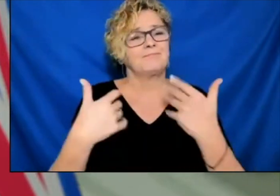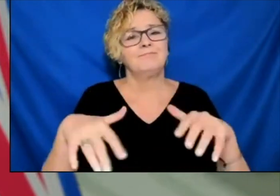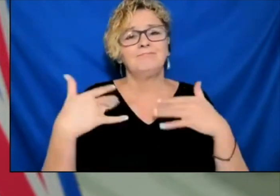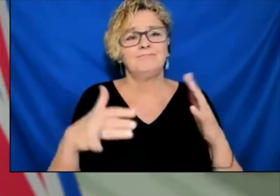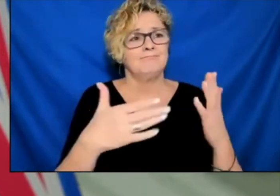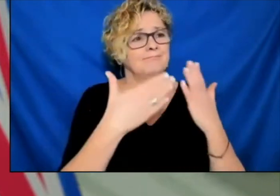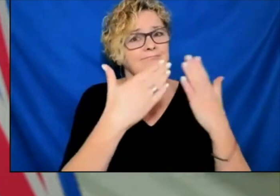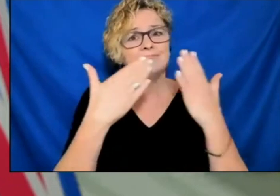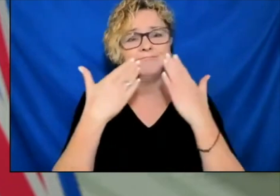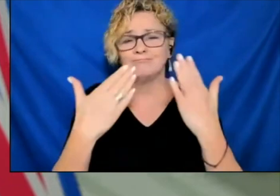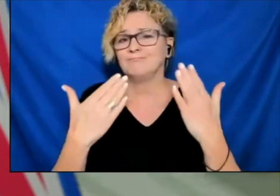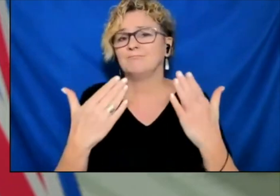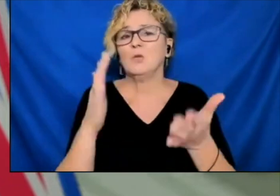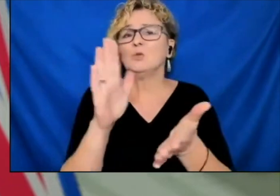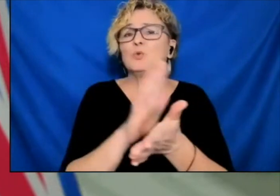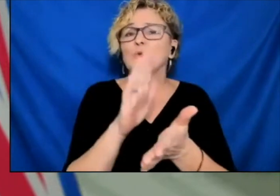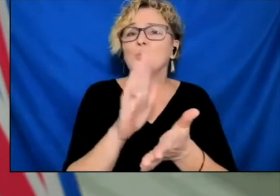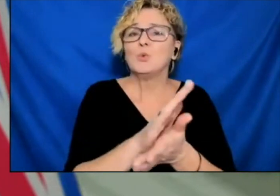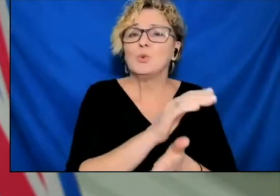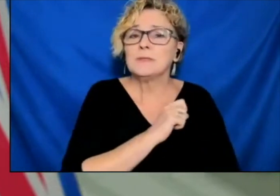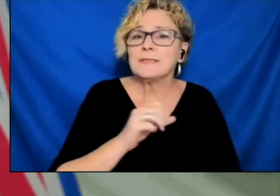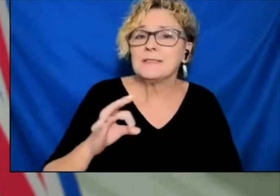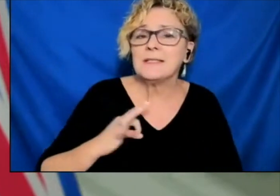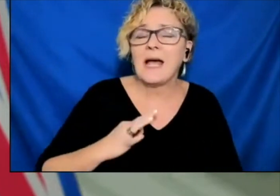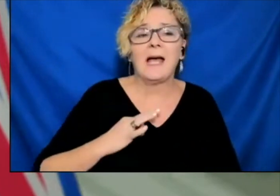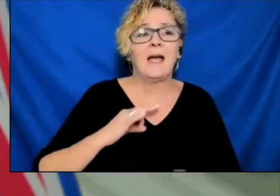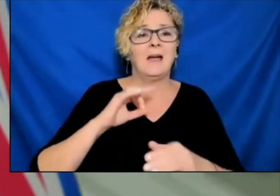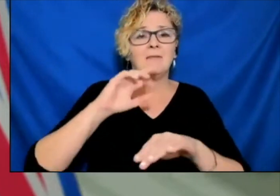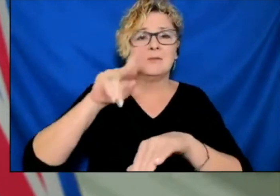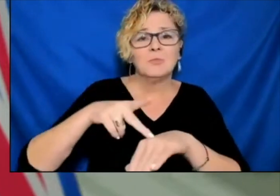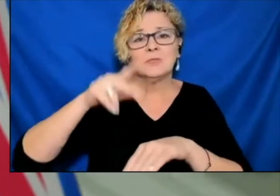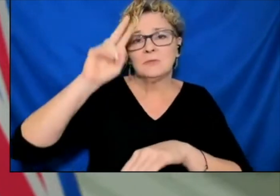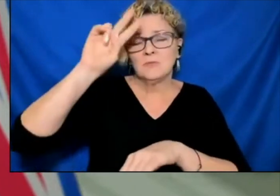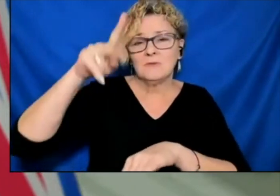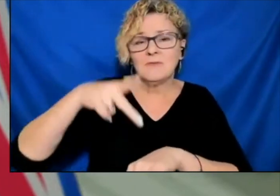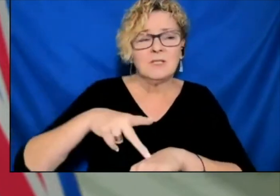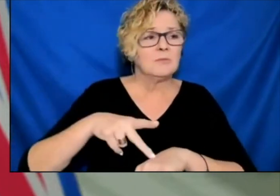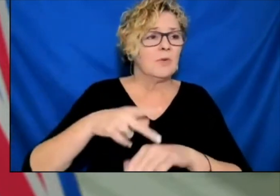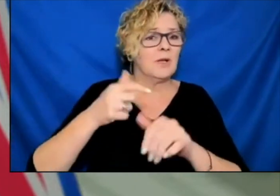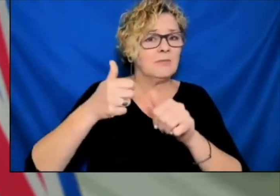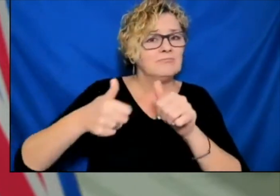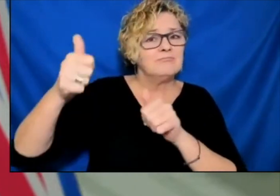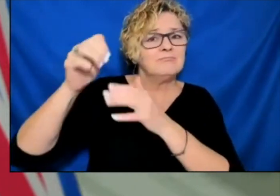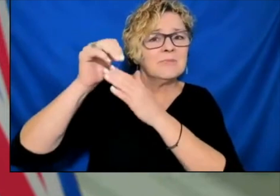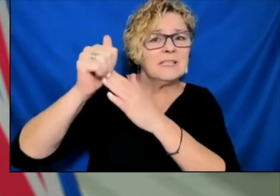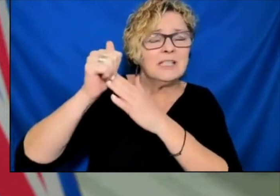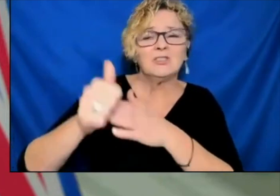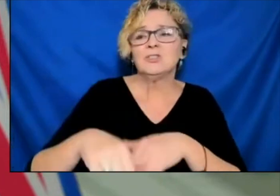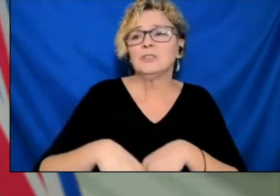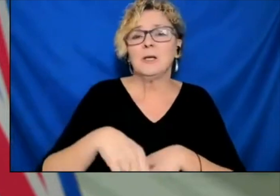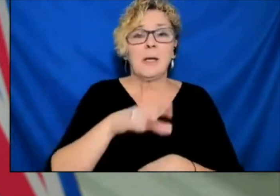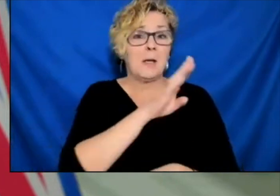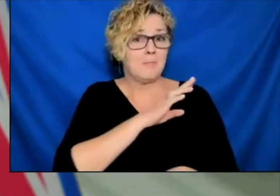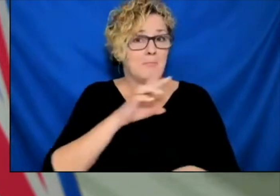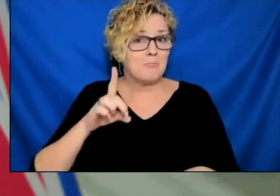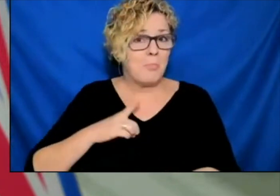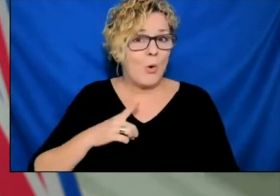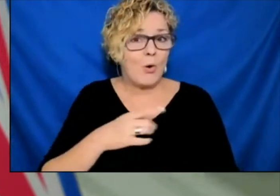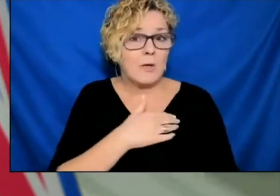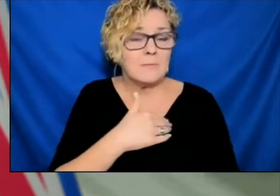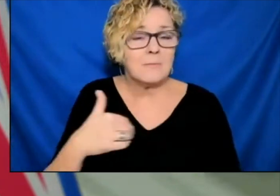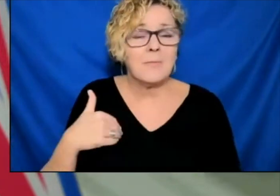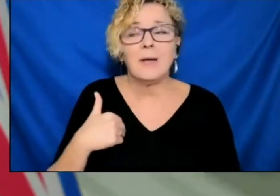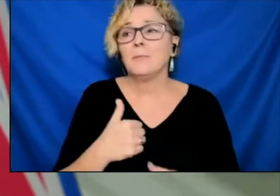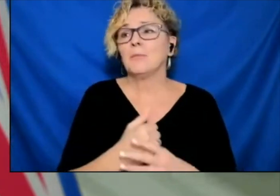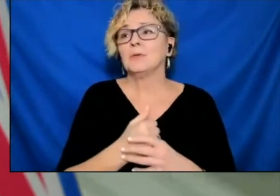school staff, administrators, school leadership, district leadership, trustees, rights holders,